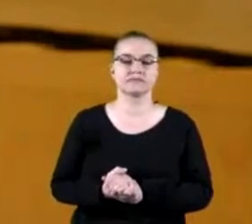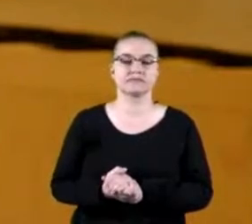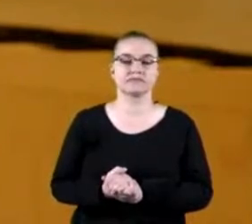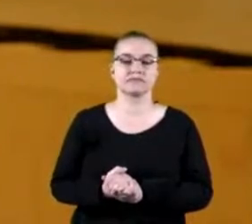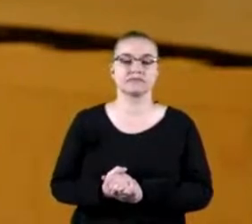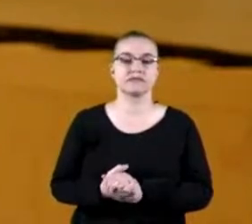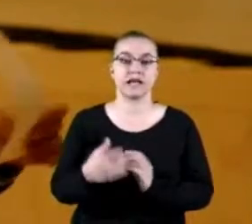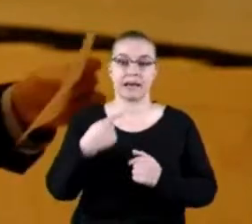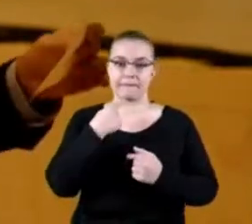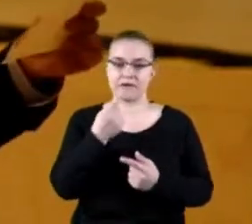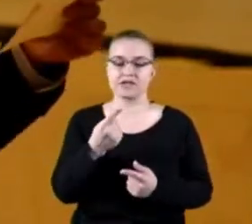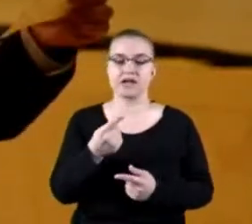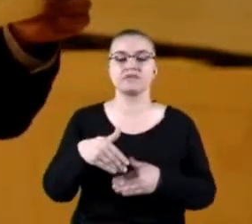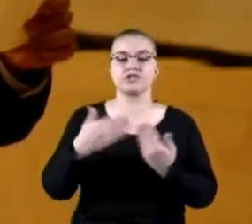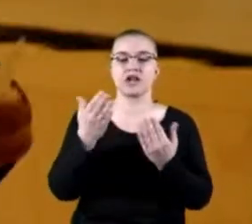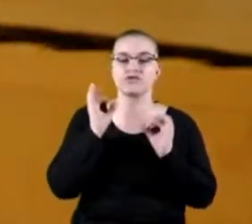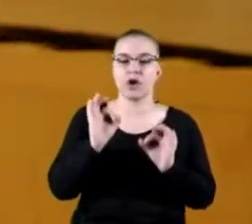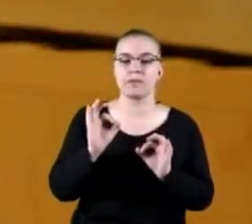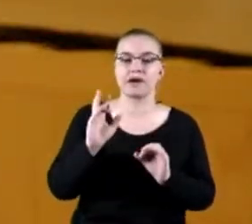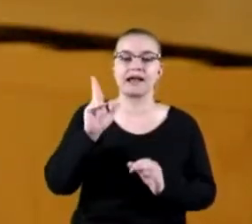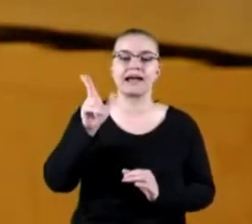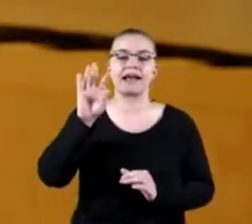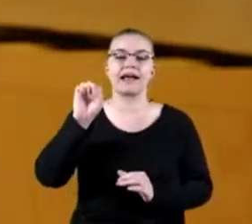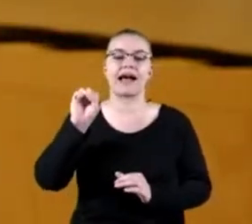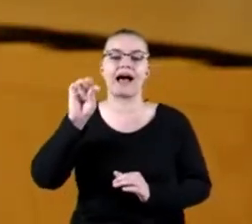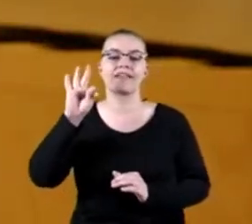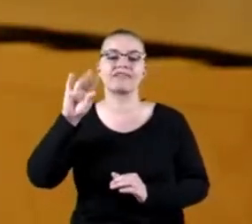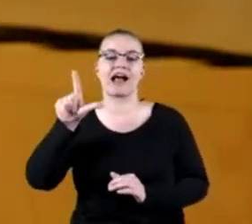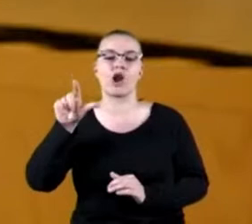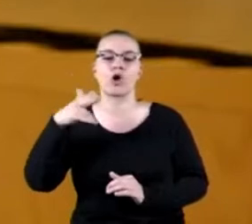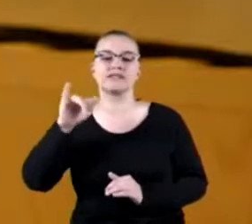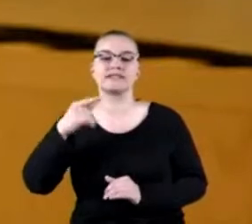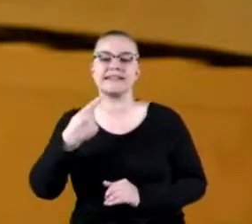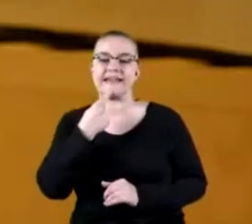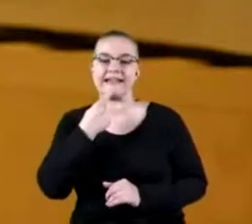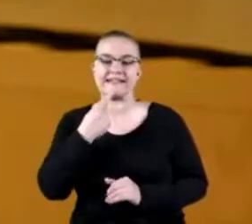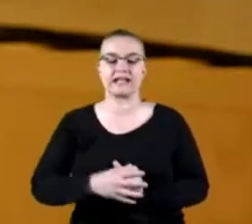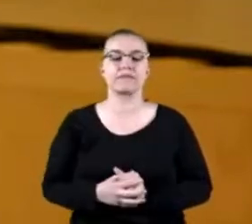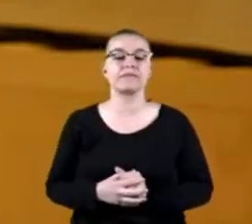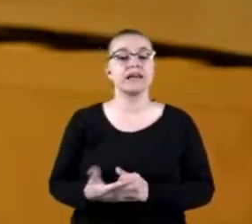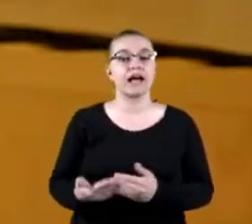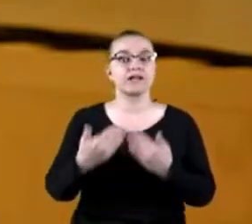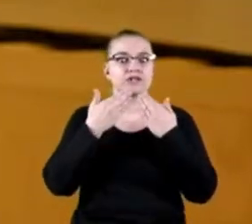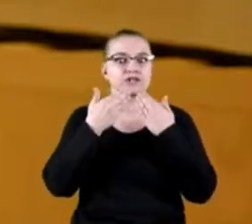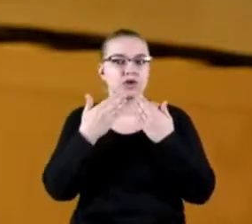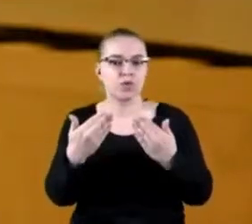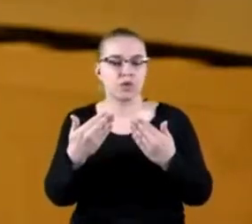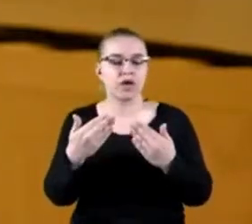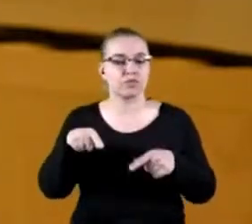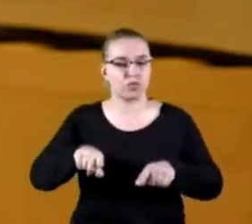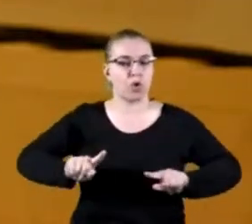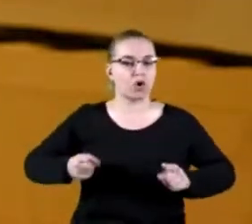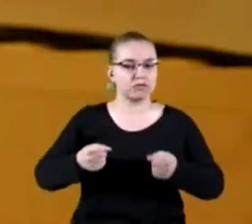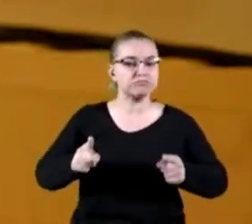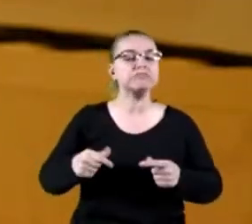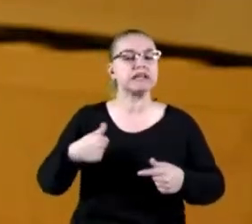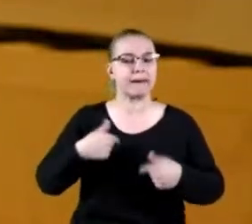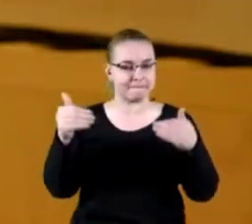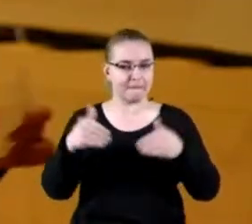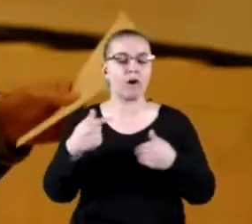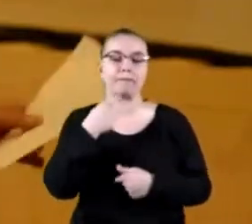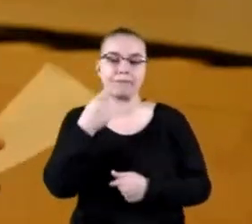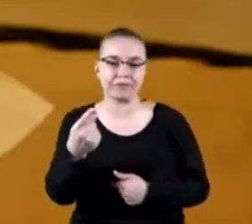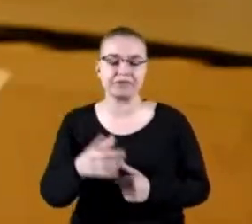Catalan. Thank you very much to UN Habitat for giving us the word to add some words to react. I am here